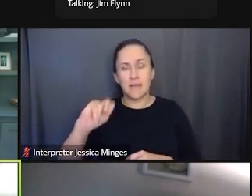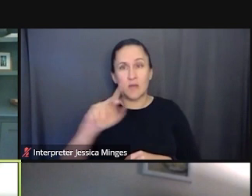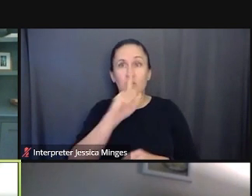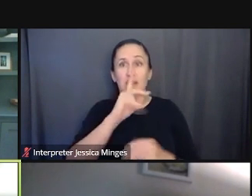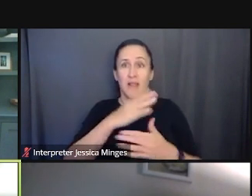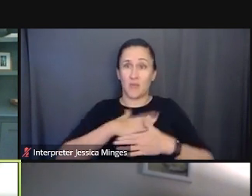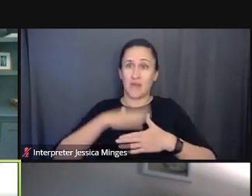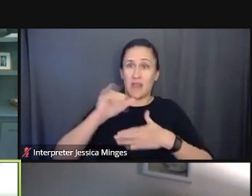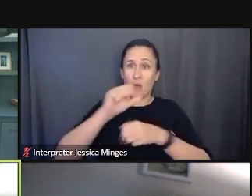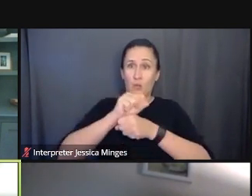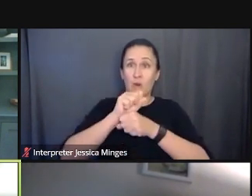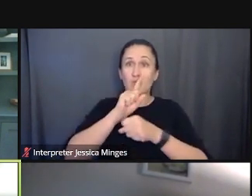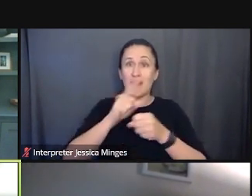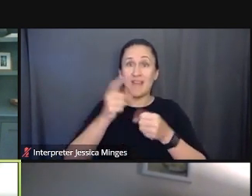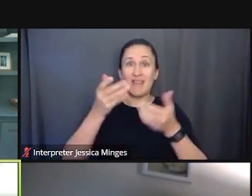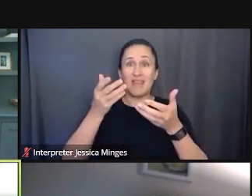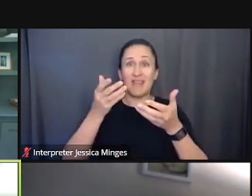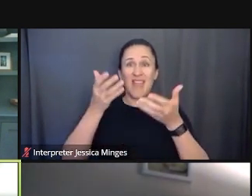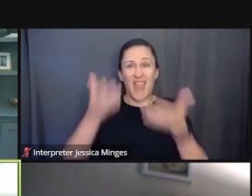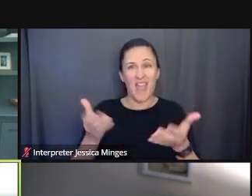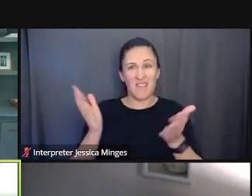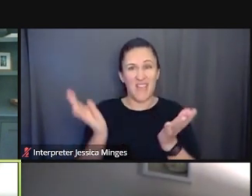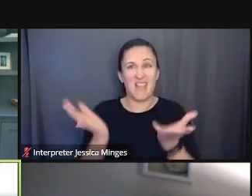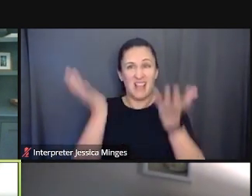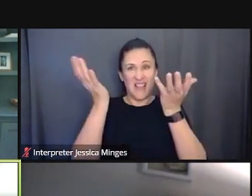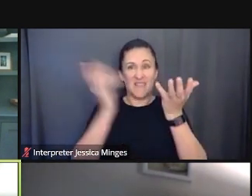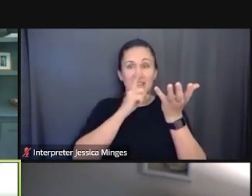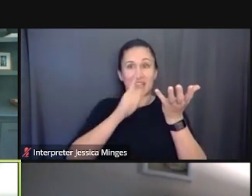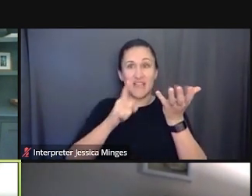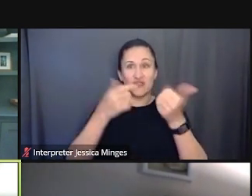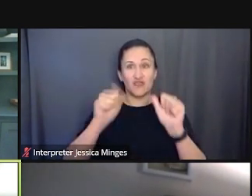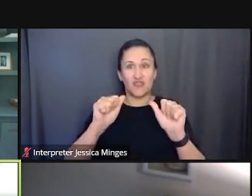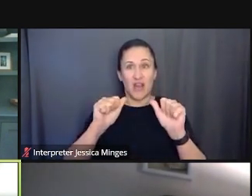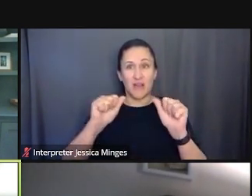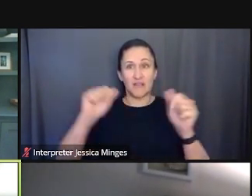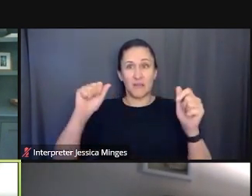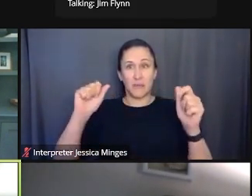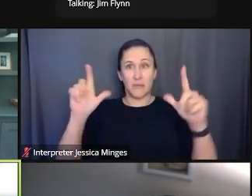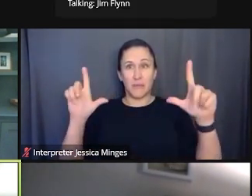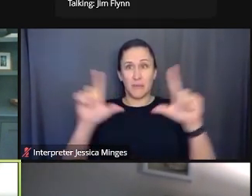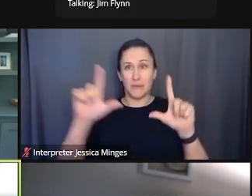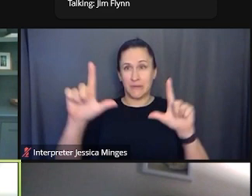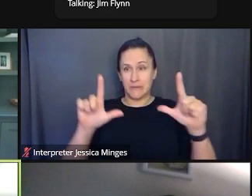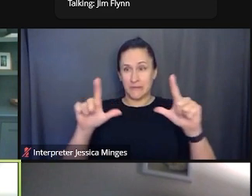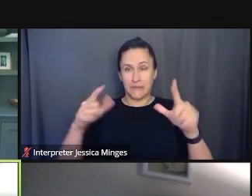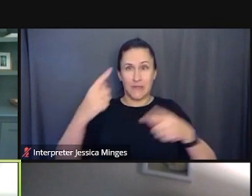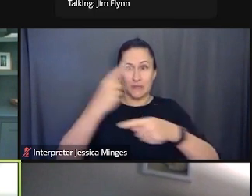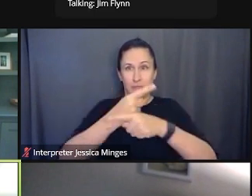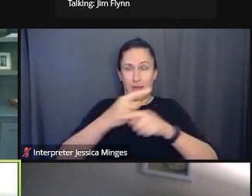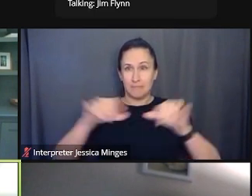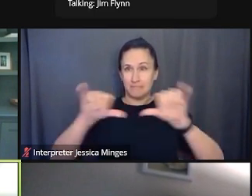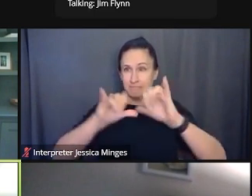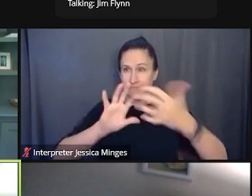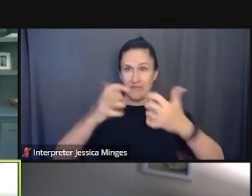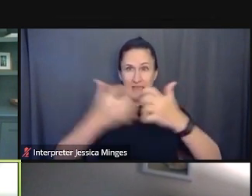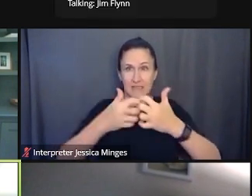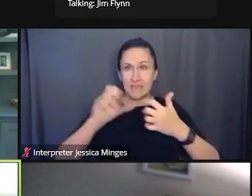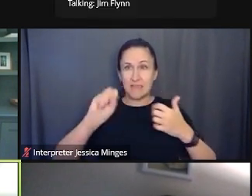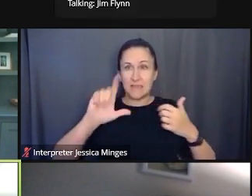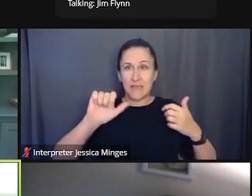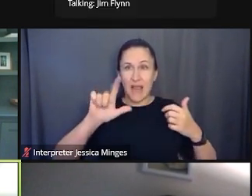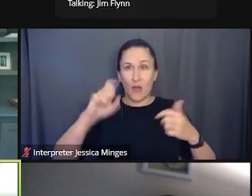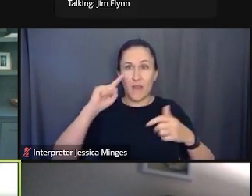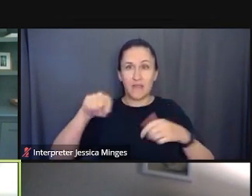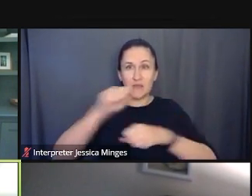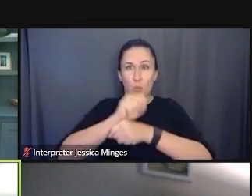heavy lift is going to be trying to scale this kind of work across the state. So,